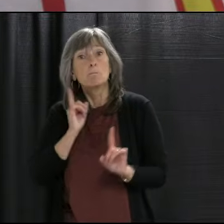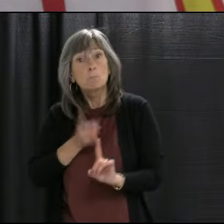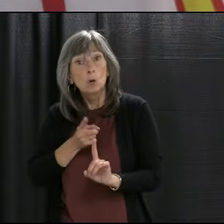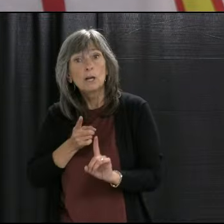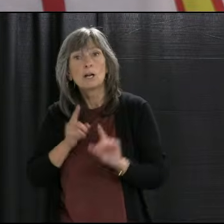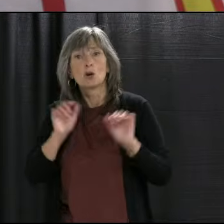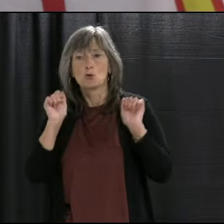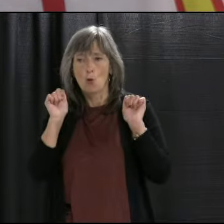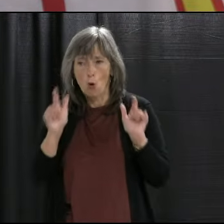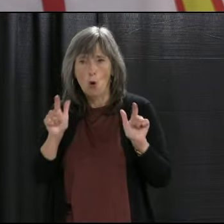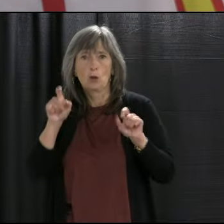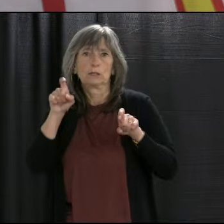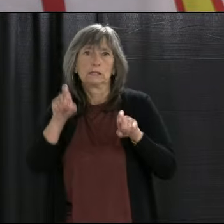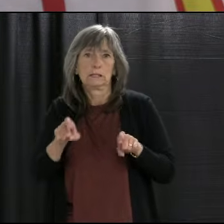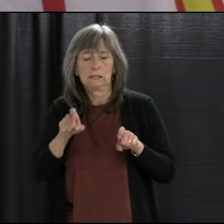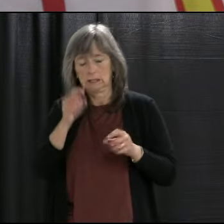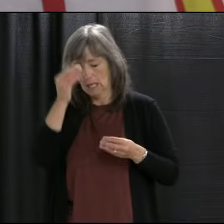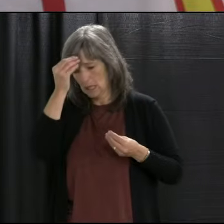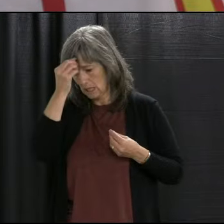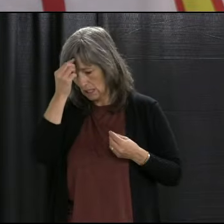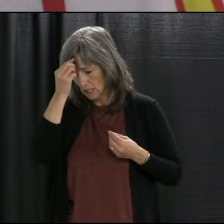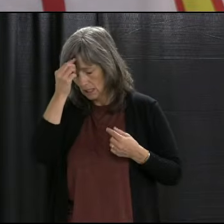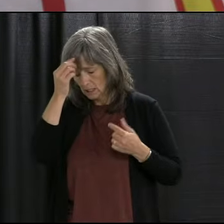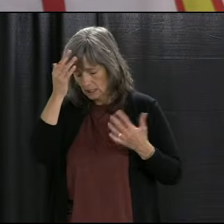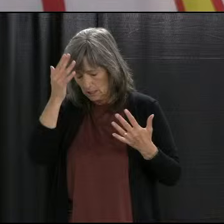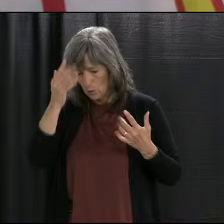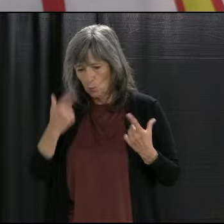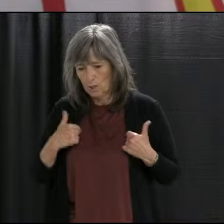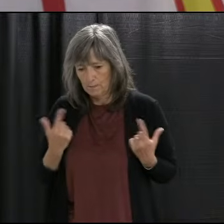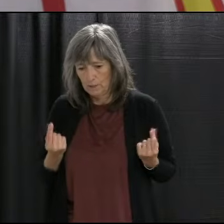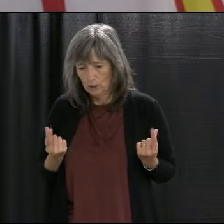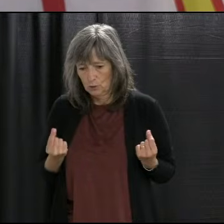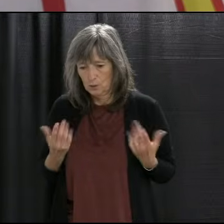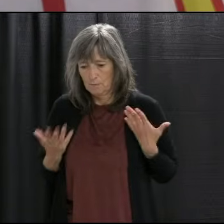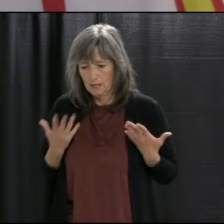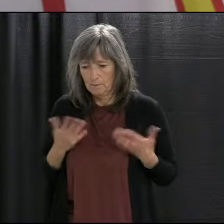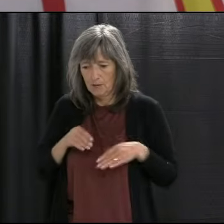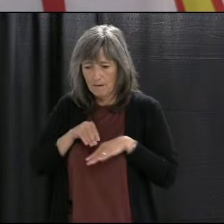a second thought before we do anything that could put our neighbors and communities at